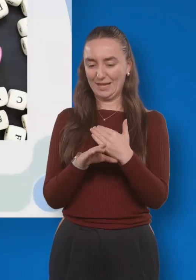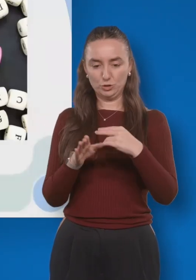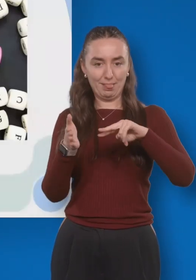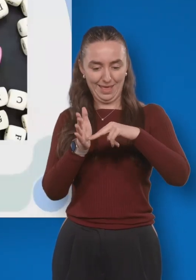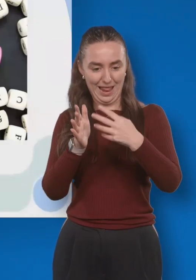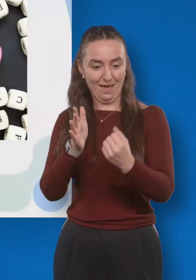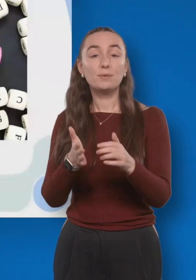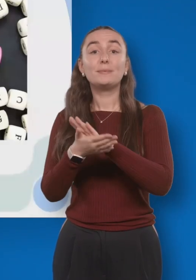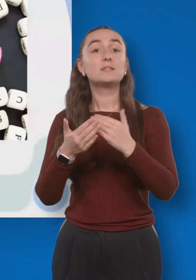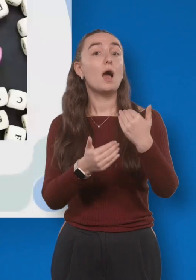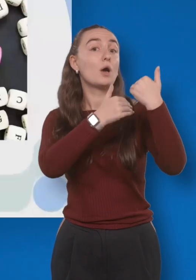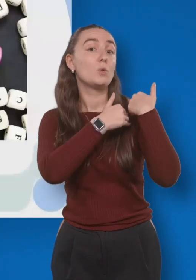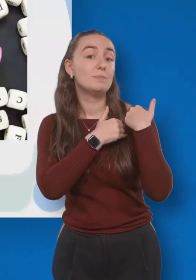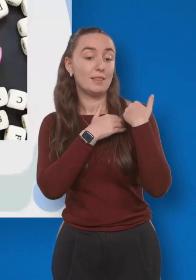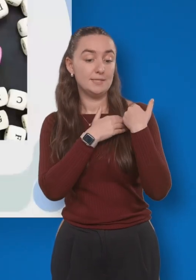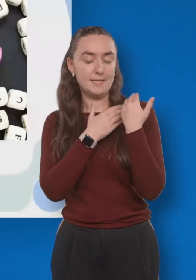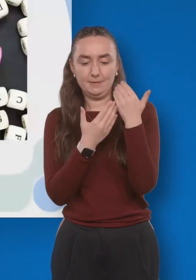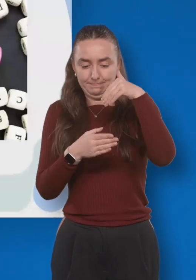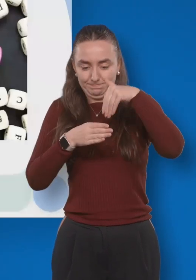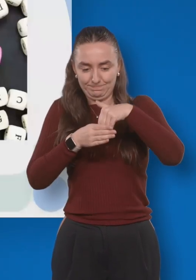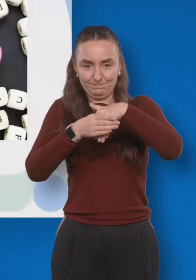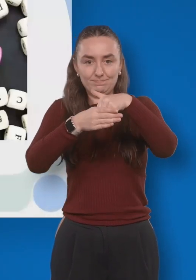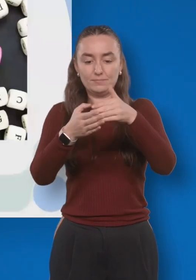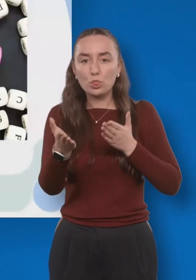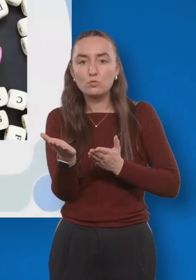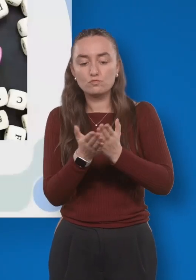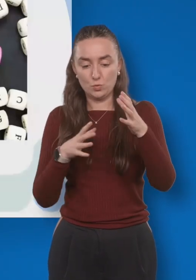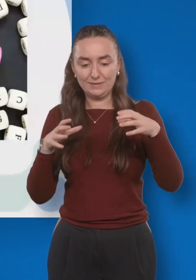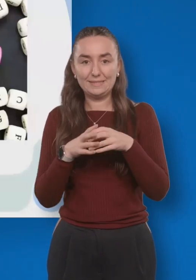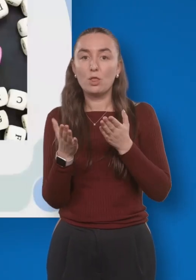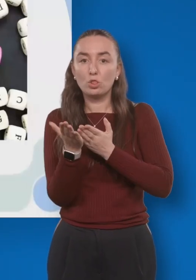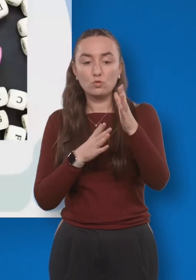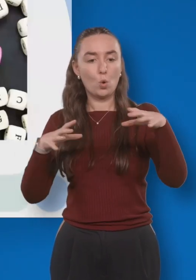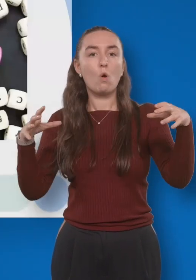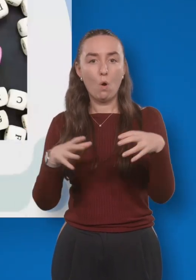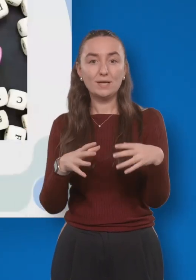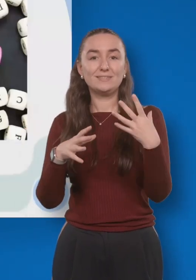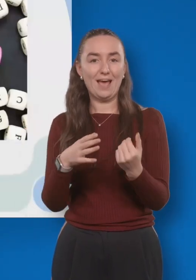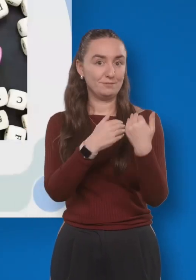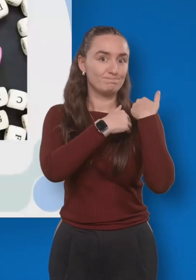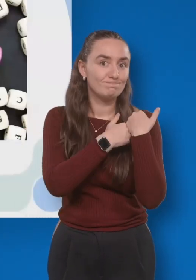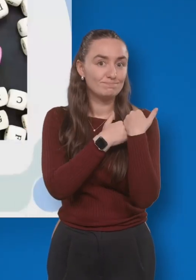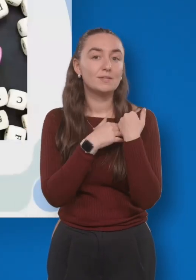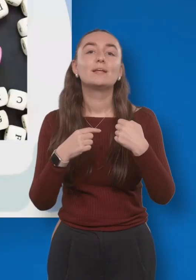embedded accountability throughout the caucus and throughout the whole team. And ultimately, it's my responsibility as the EDI